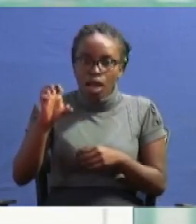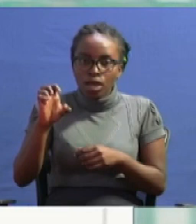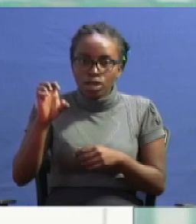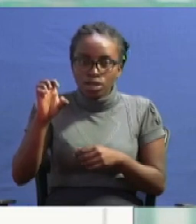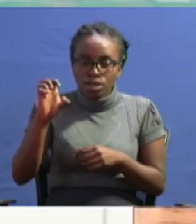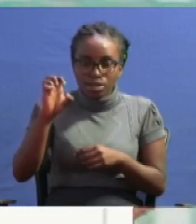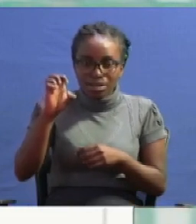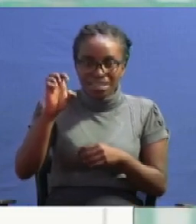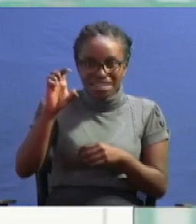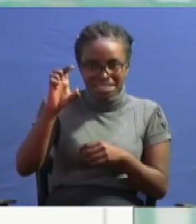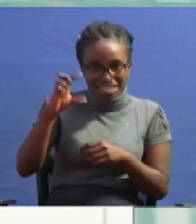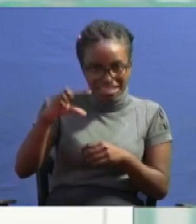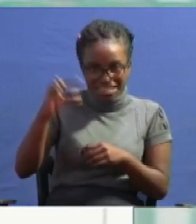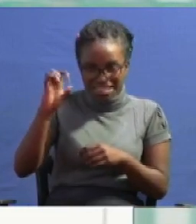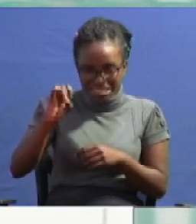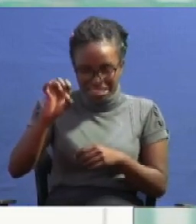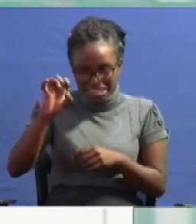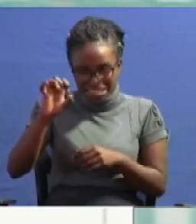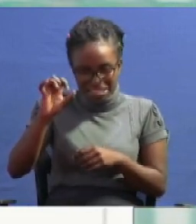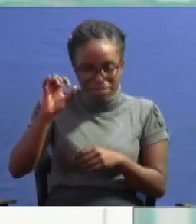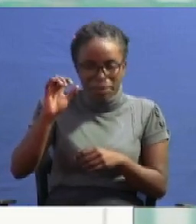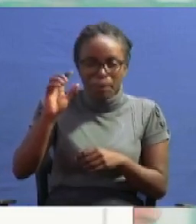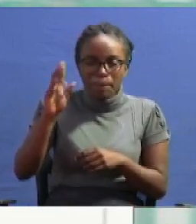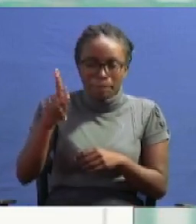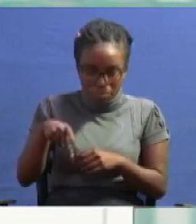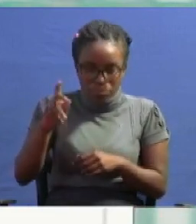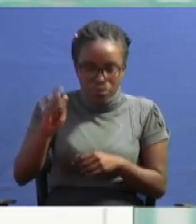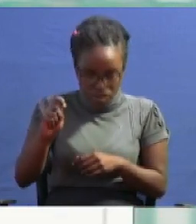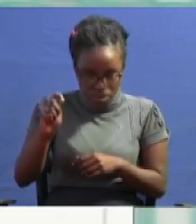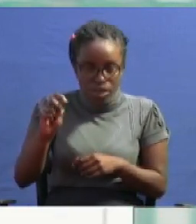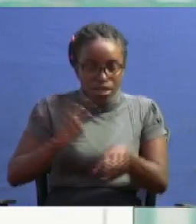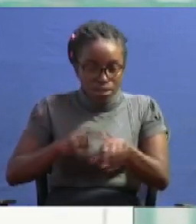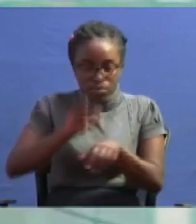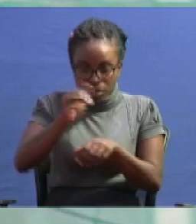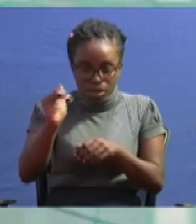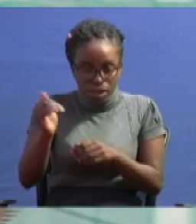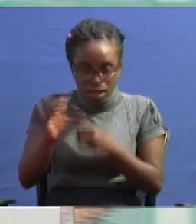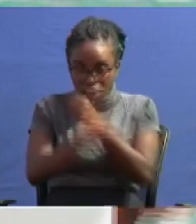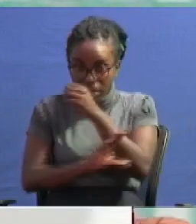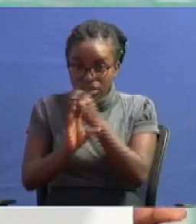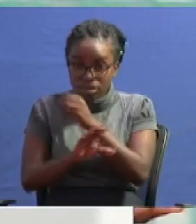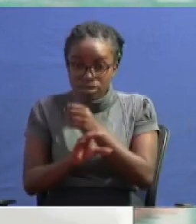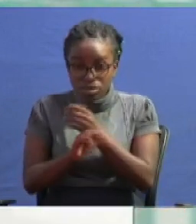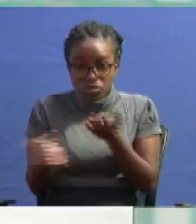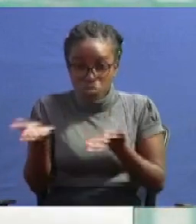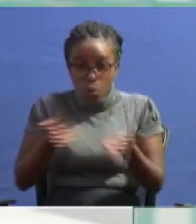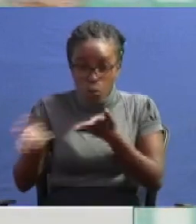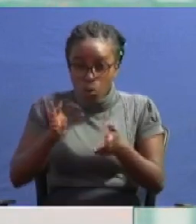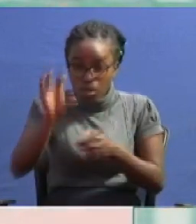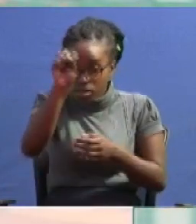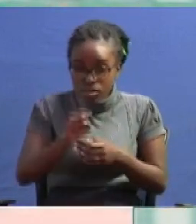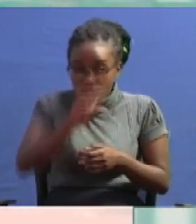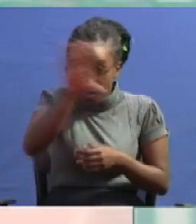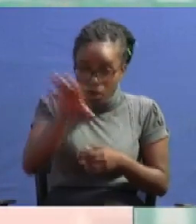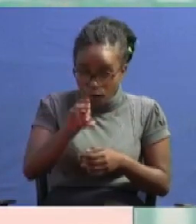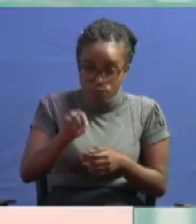tax ratio, it's below 10%. The only country that is where we are maybe headed to is South Africa. And I want you to